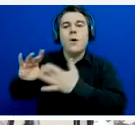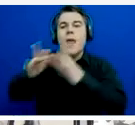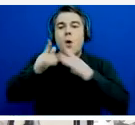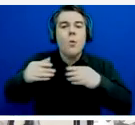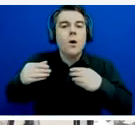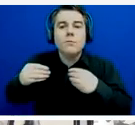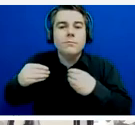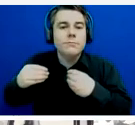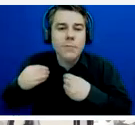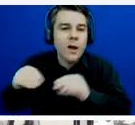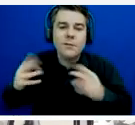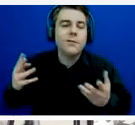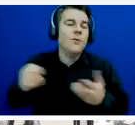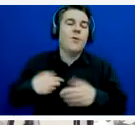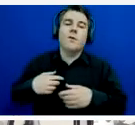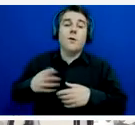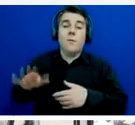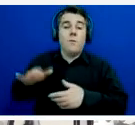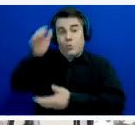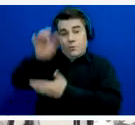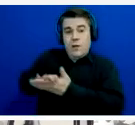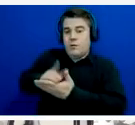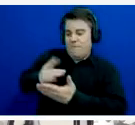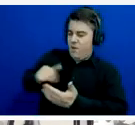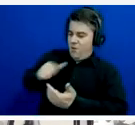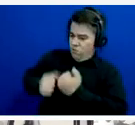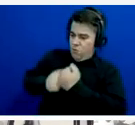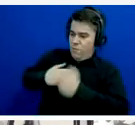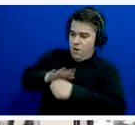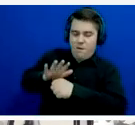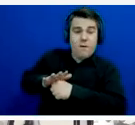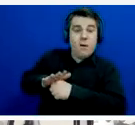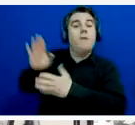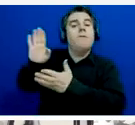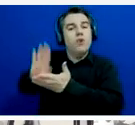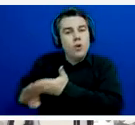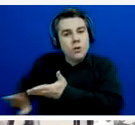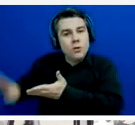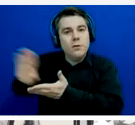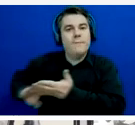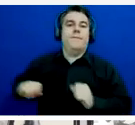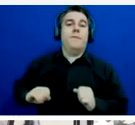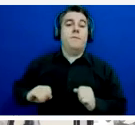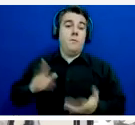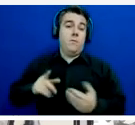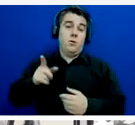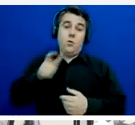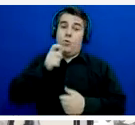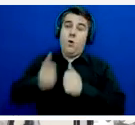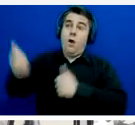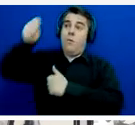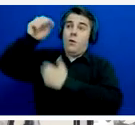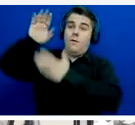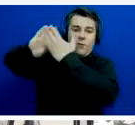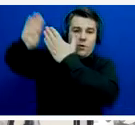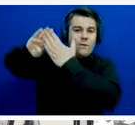whatever. Maybe you need to forgive your spouse. You feel like they didn't support you enough. Maybe you need to forgive your upline because you think